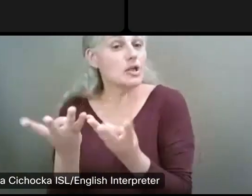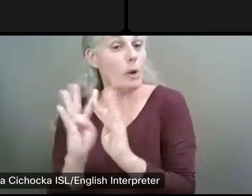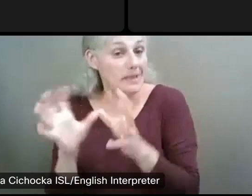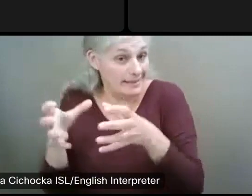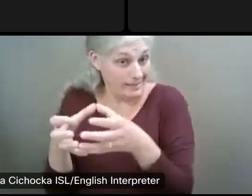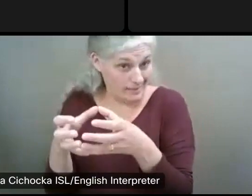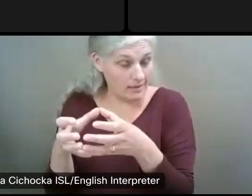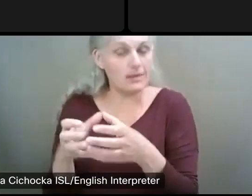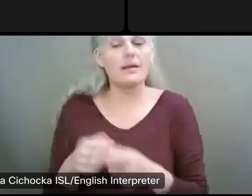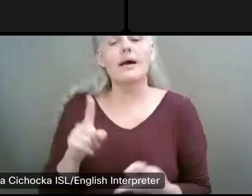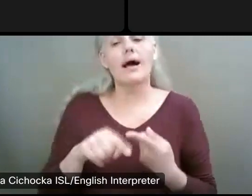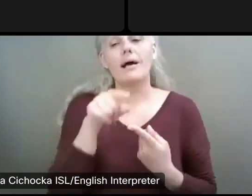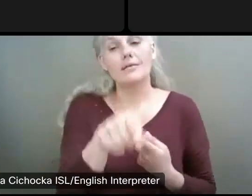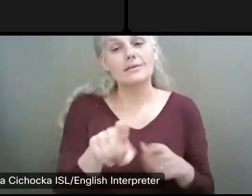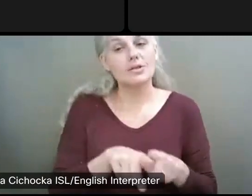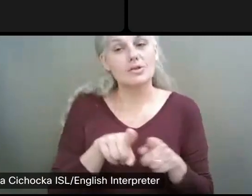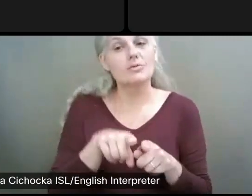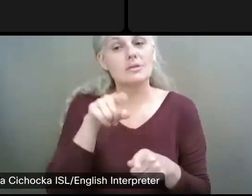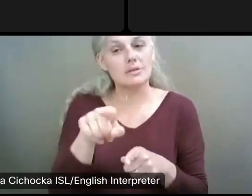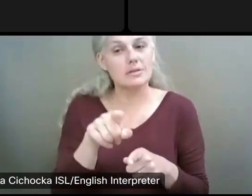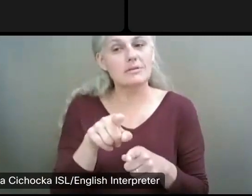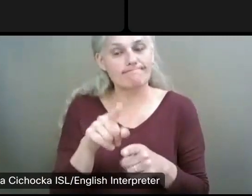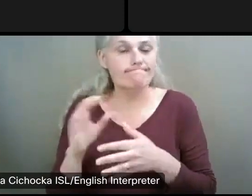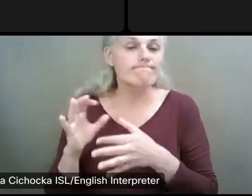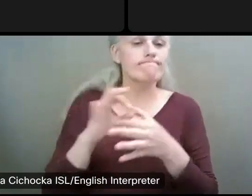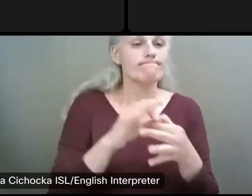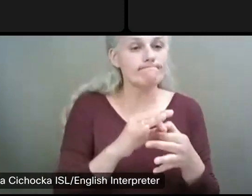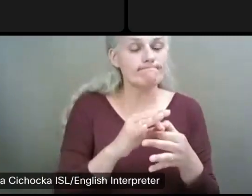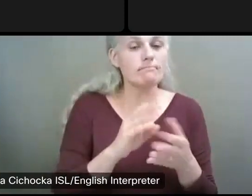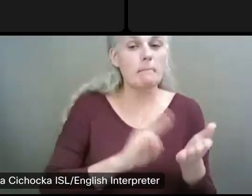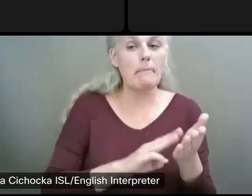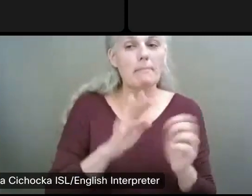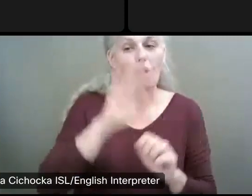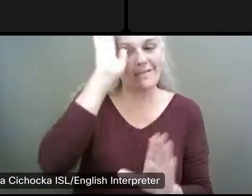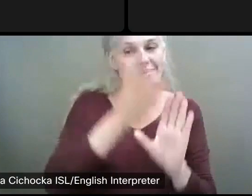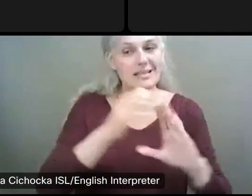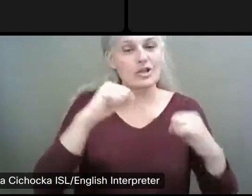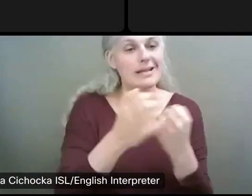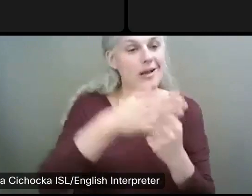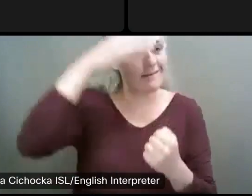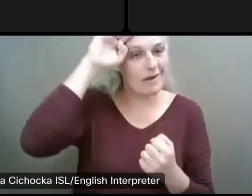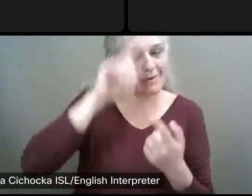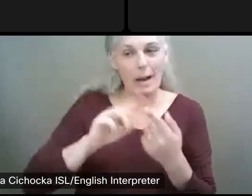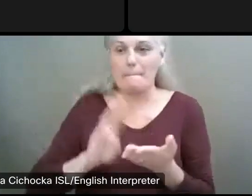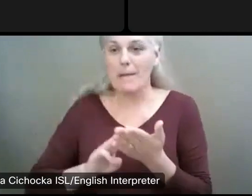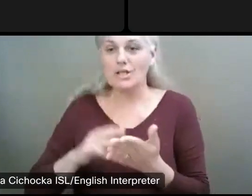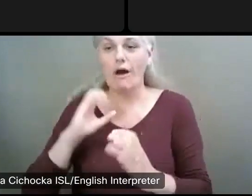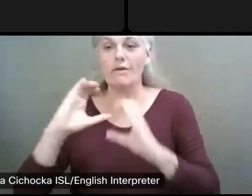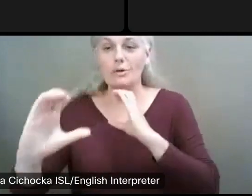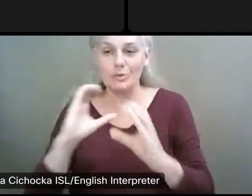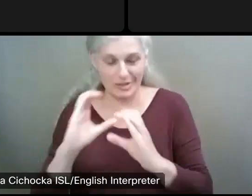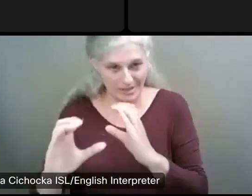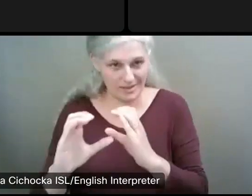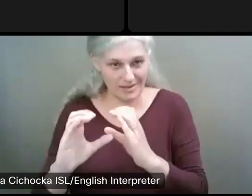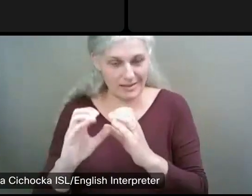organization. And she is a chartered and associate fellow member of the Psychological Society of Ireland and a member of the Communications